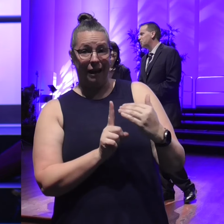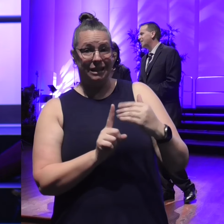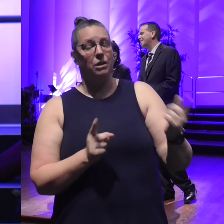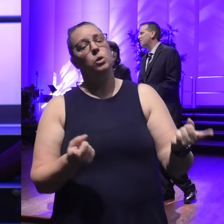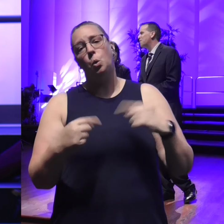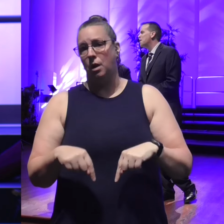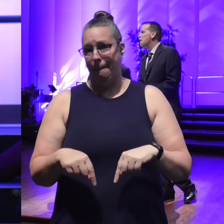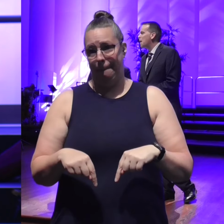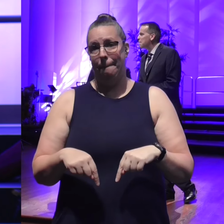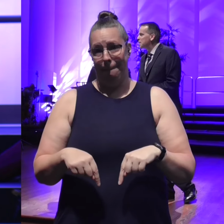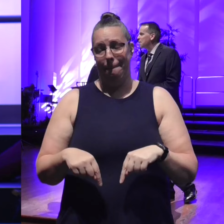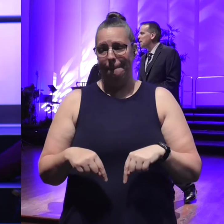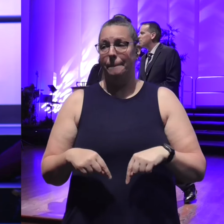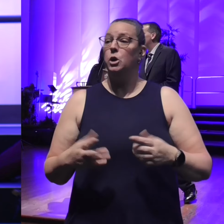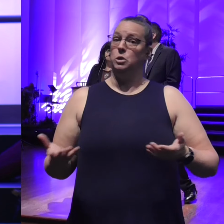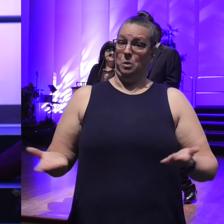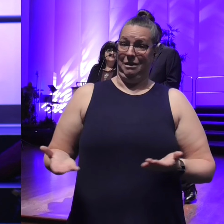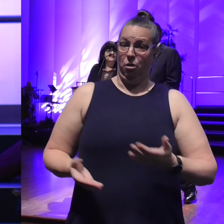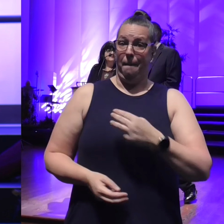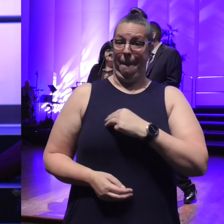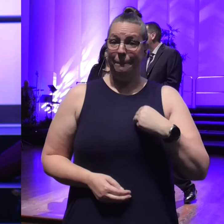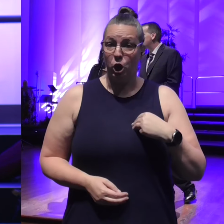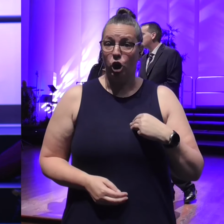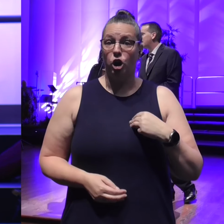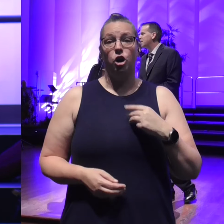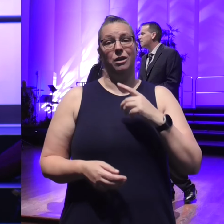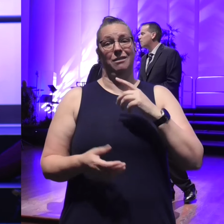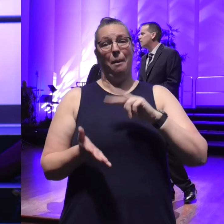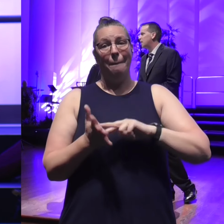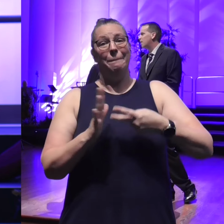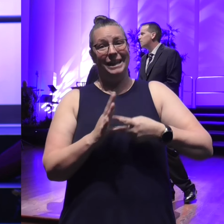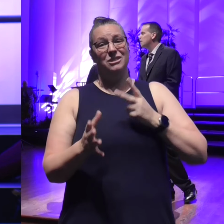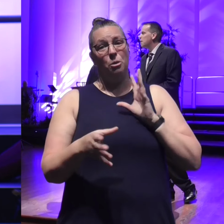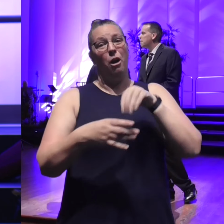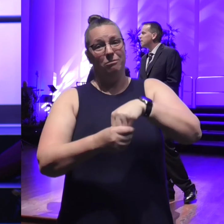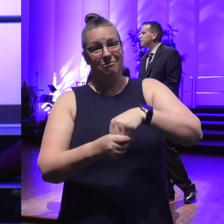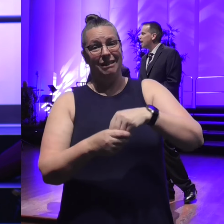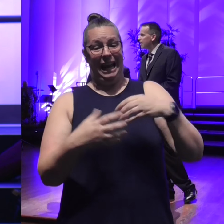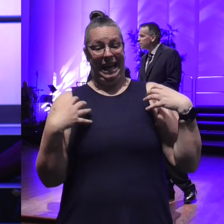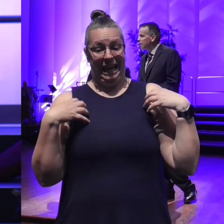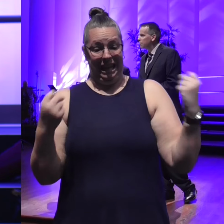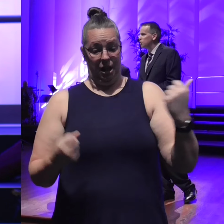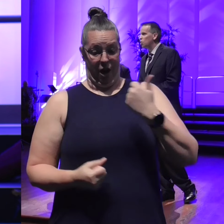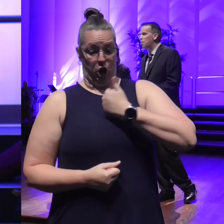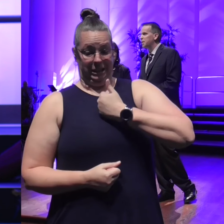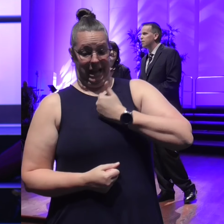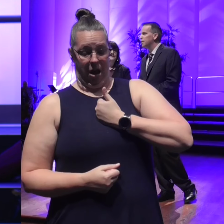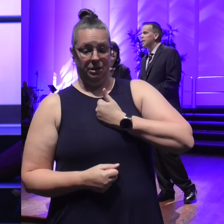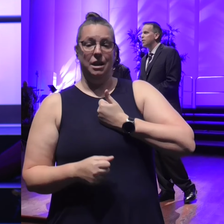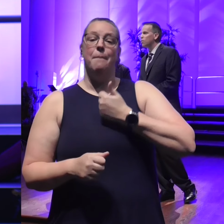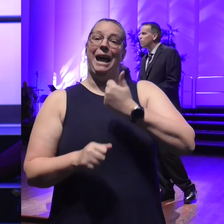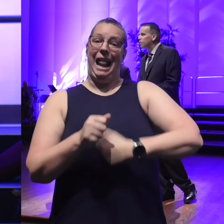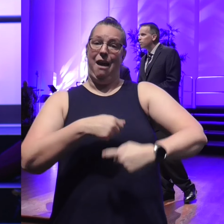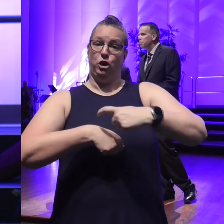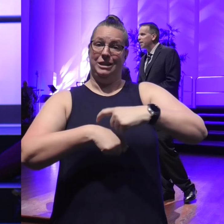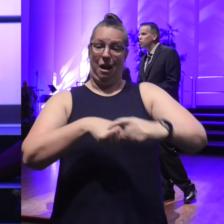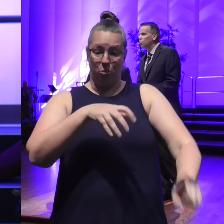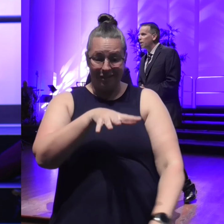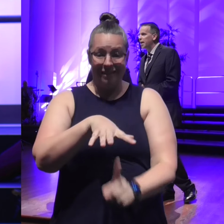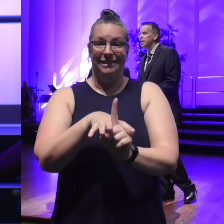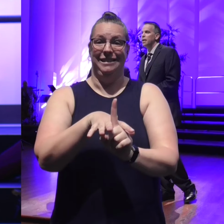High Church. And so being a member is participating in that healing for ourselves, but it's every time we show up here in our own